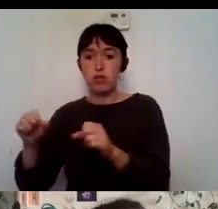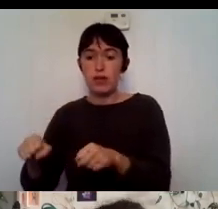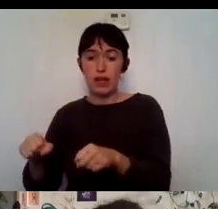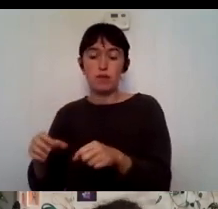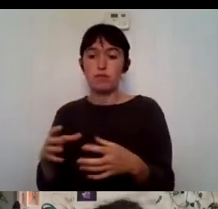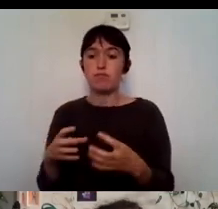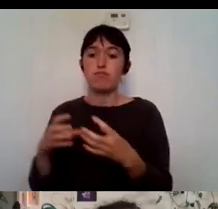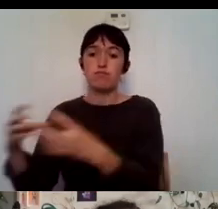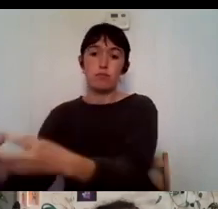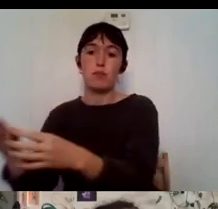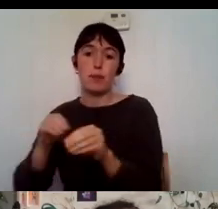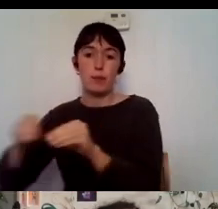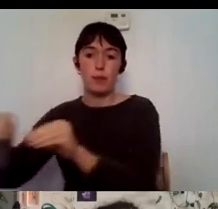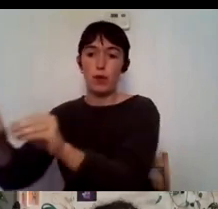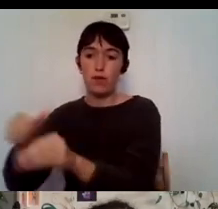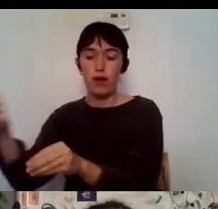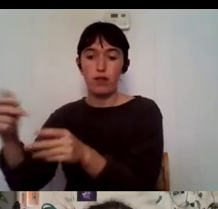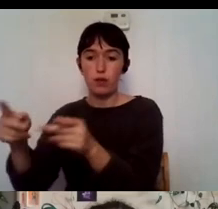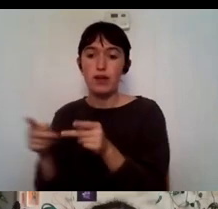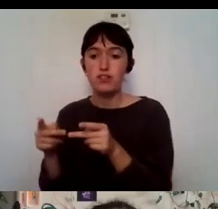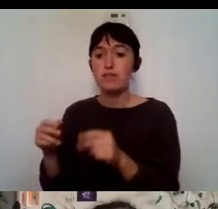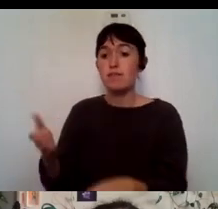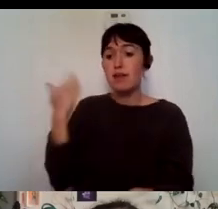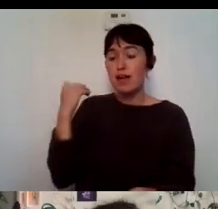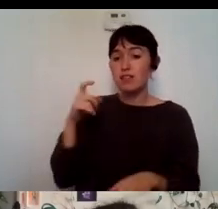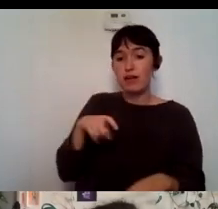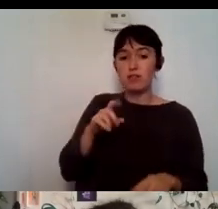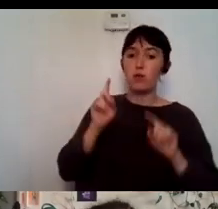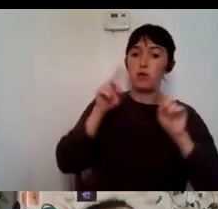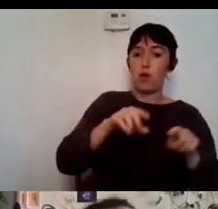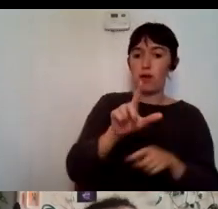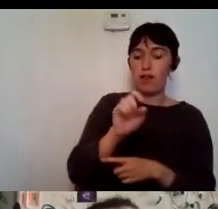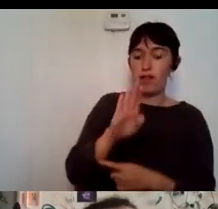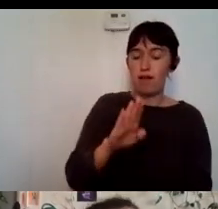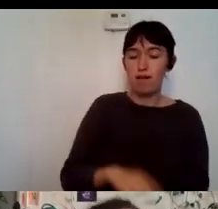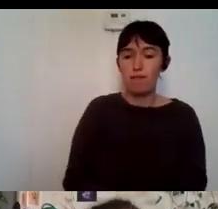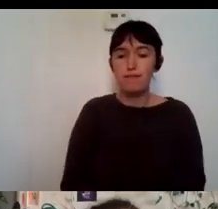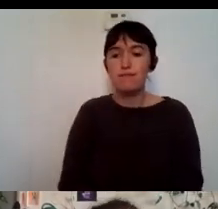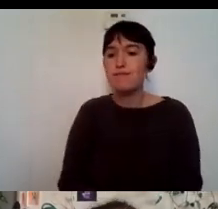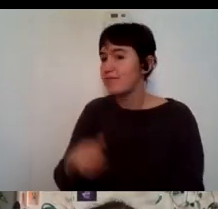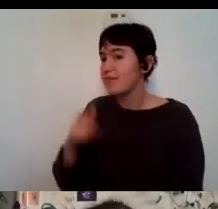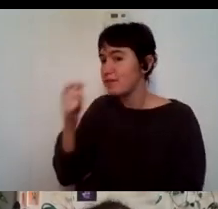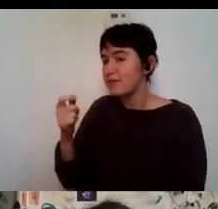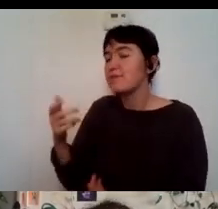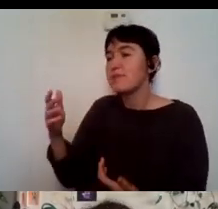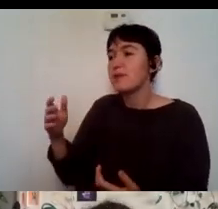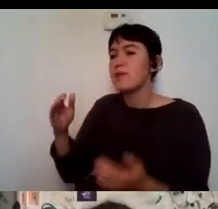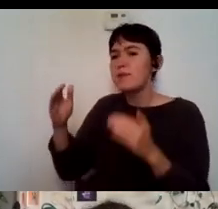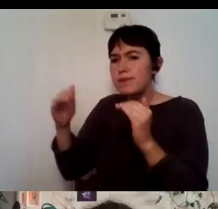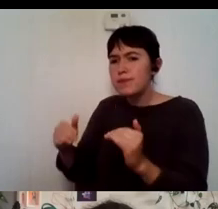Sweet. Very cool. An anonymous attendee wants to know, do you play video games? And if so, which are your favorites?